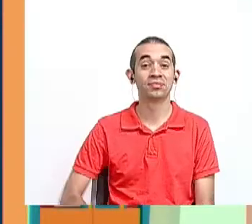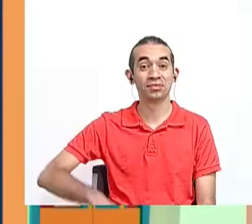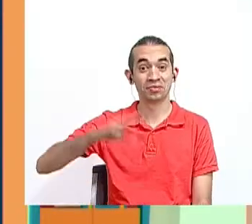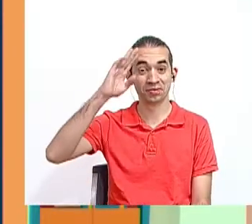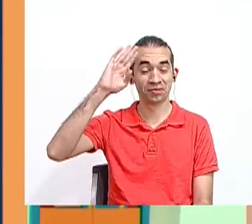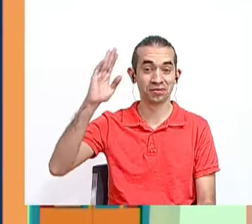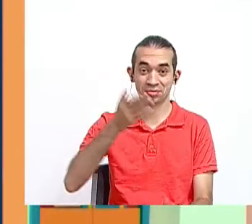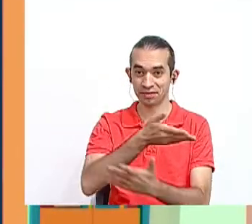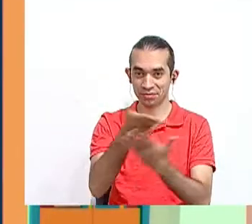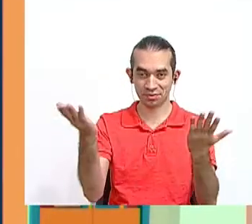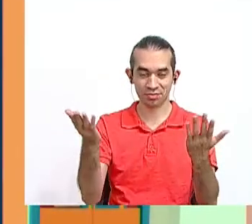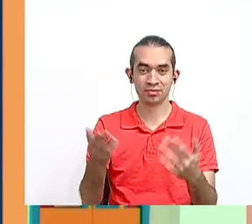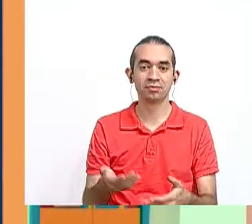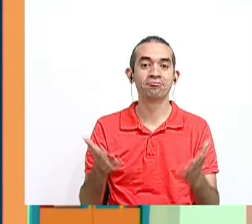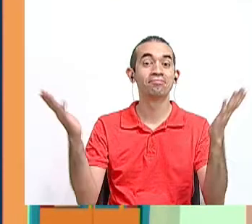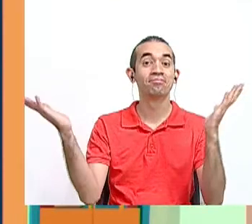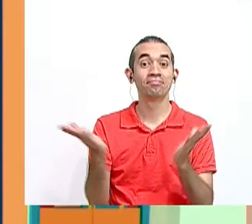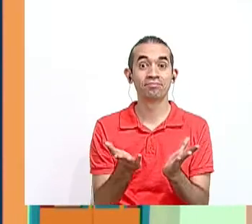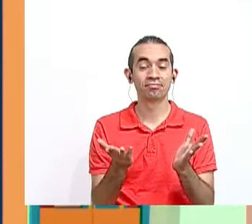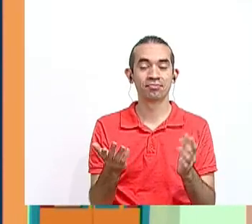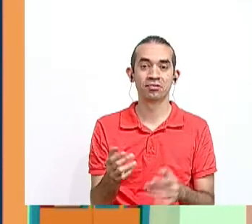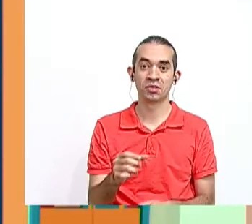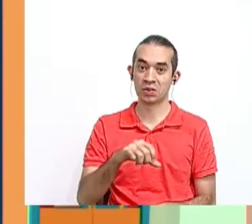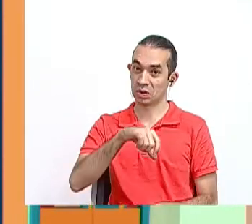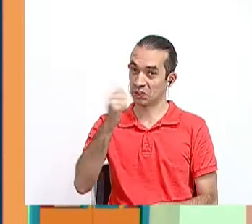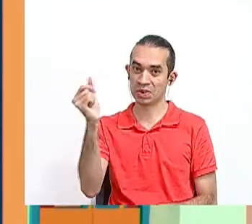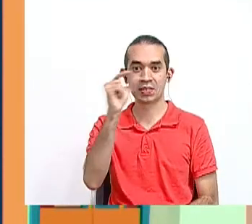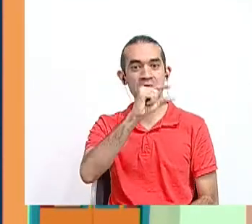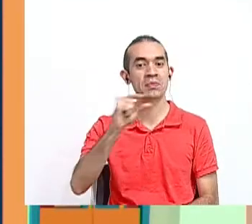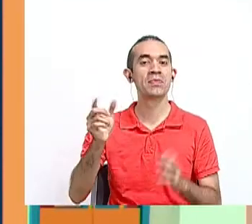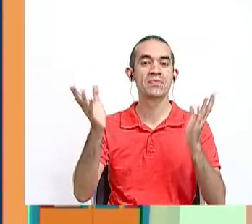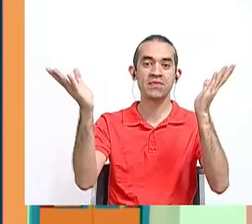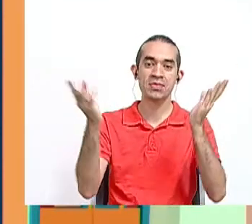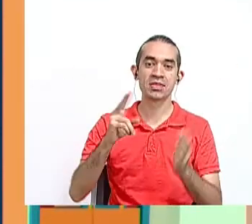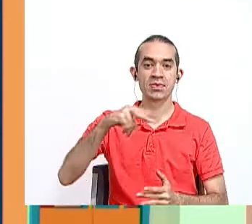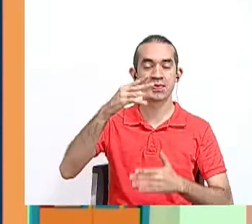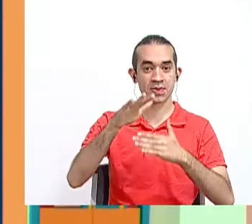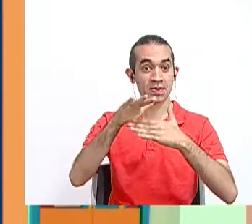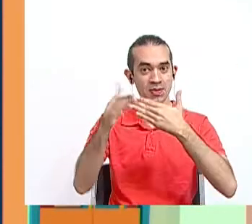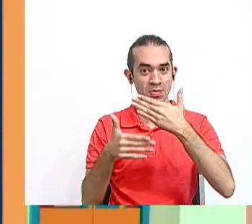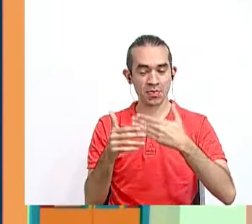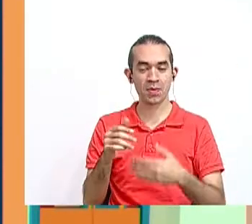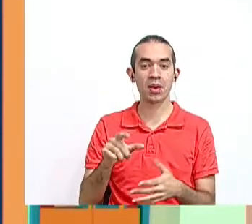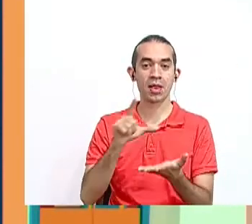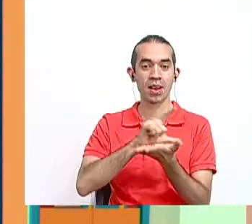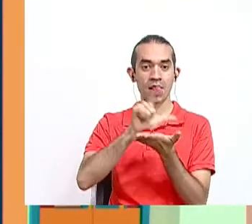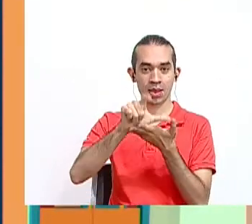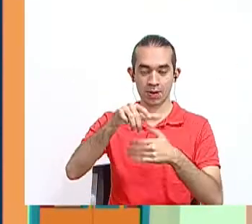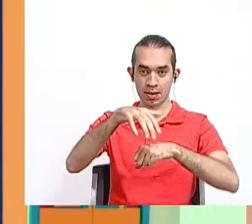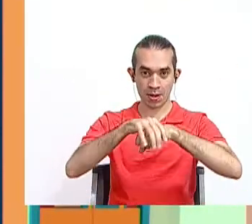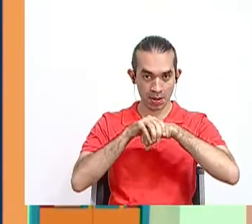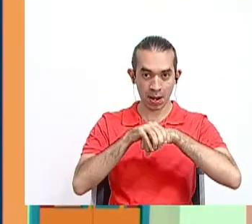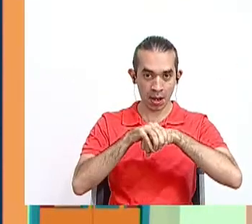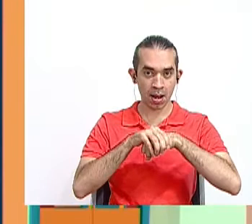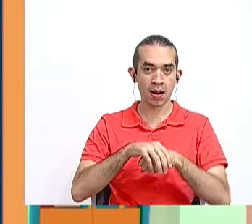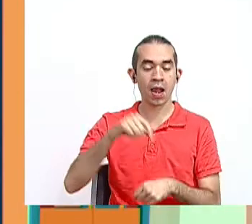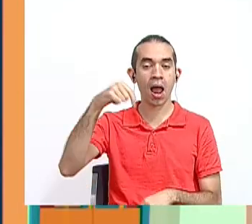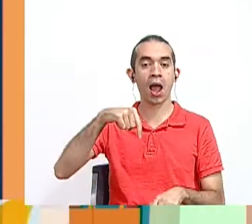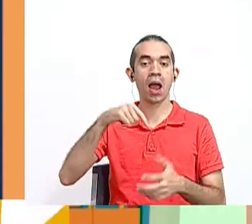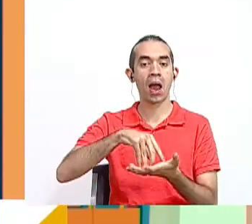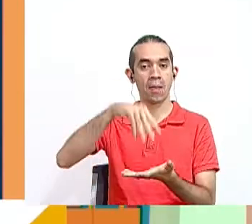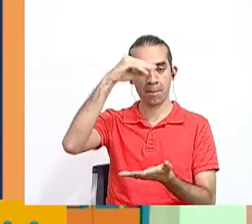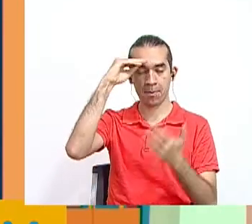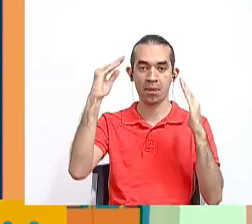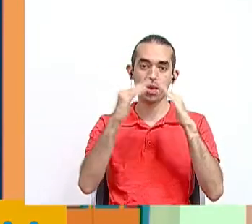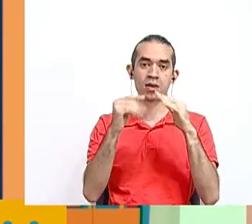Hello everyone. Welcome one more week and welcome to this second part of our English lesson today in Aprendo en Casa. I am